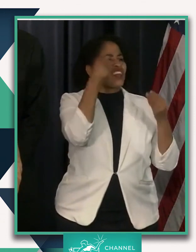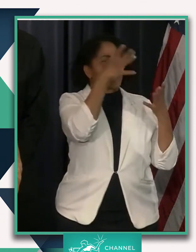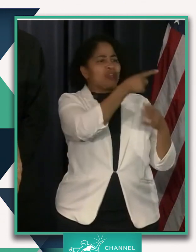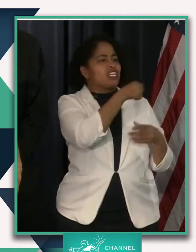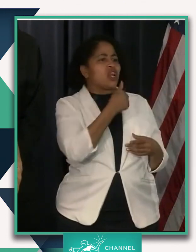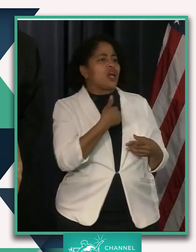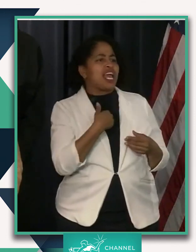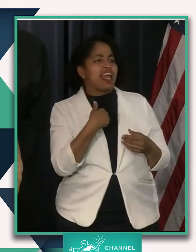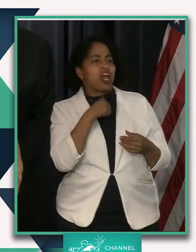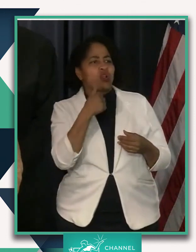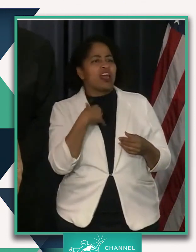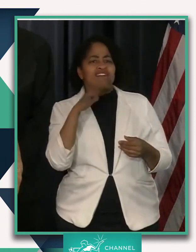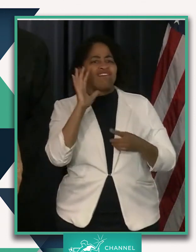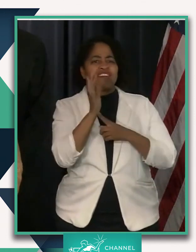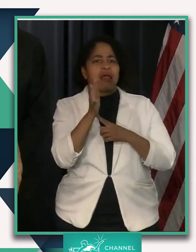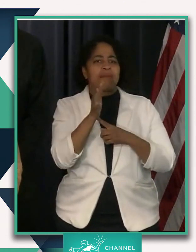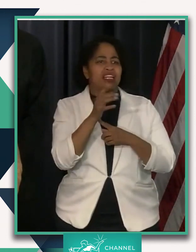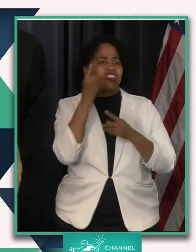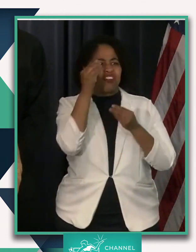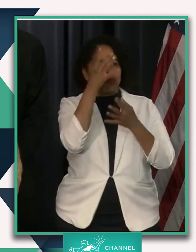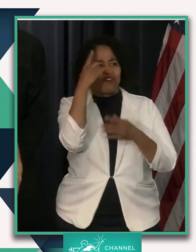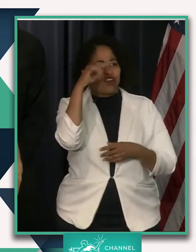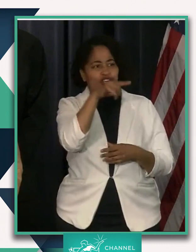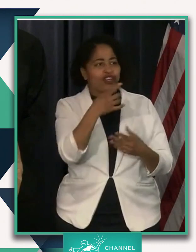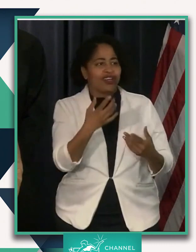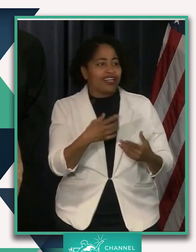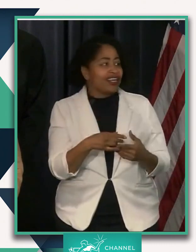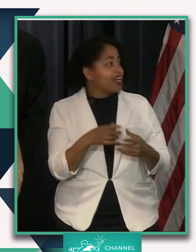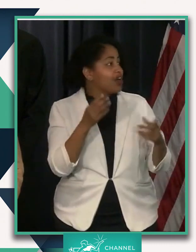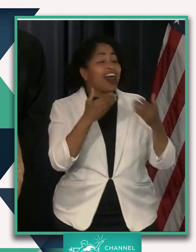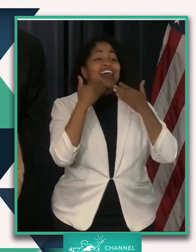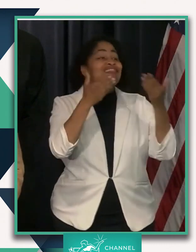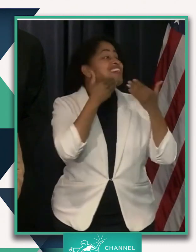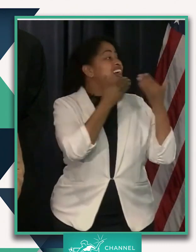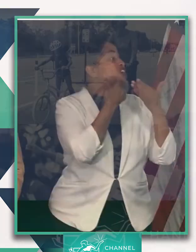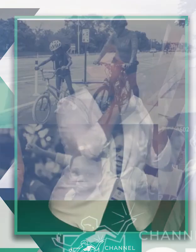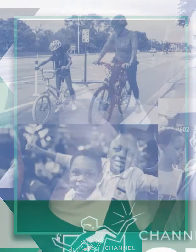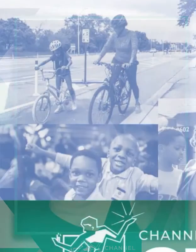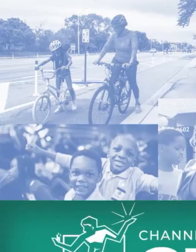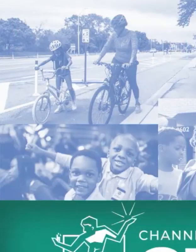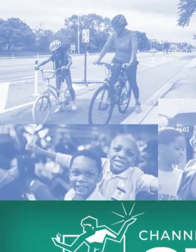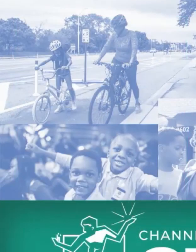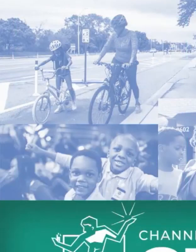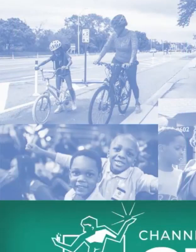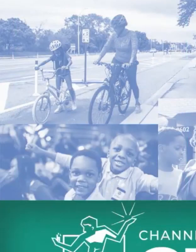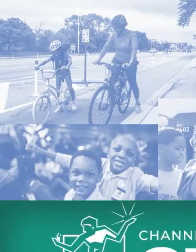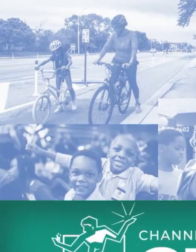I don't have 5 minutes of information for you. Thank you guys all very much.